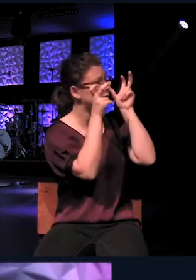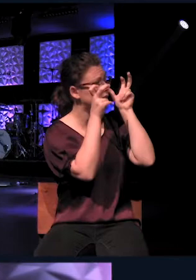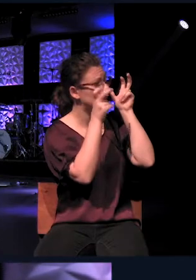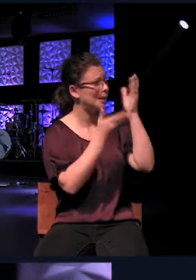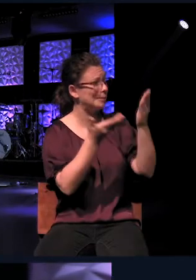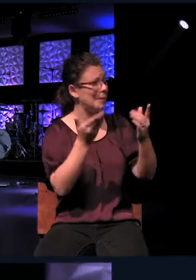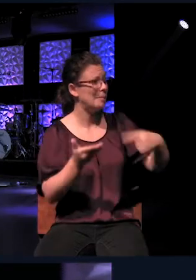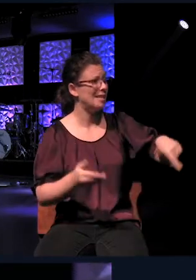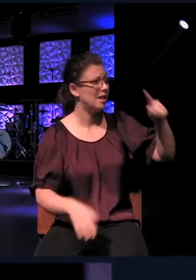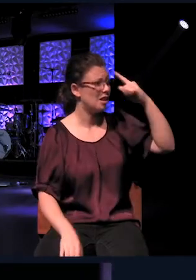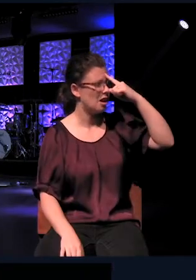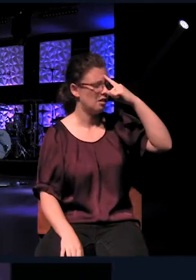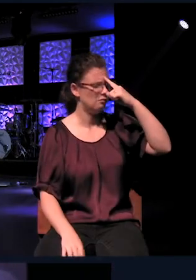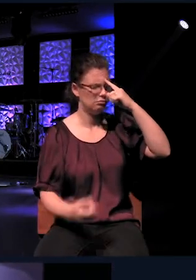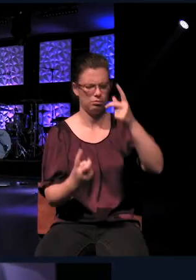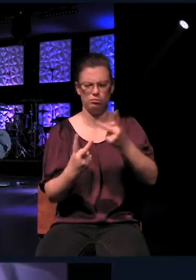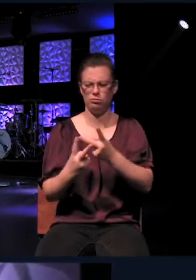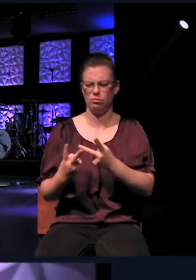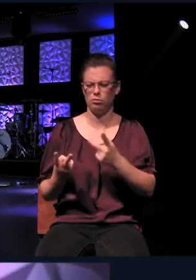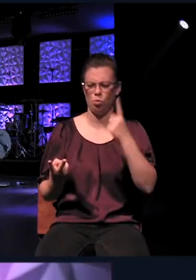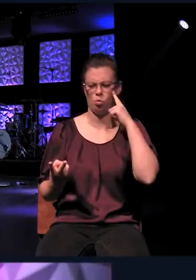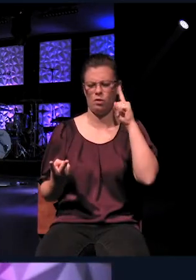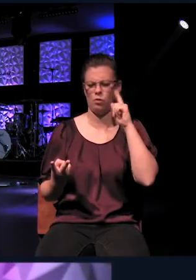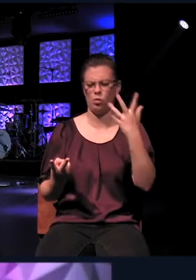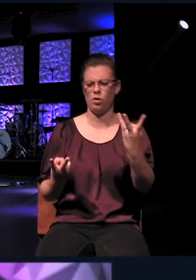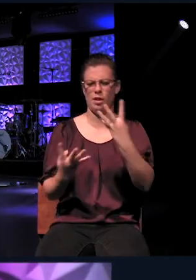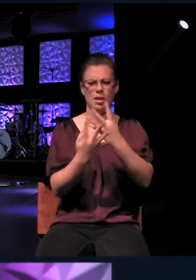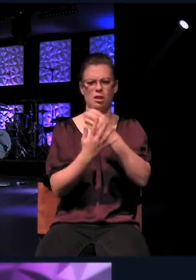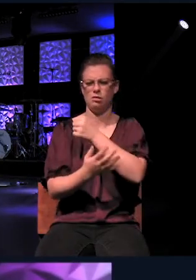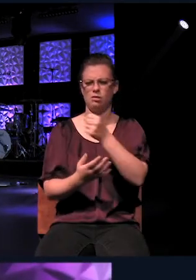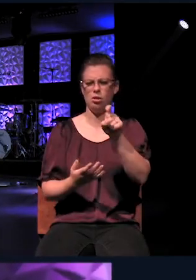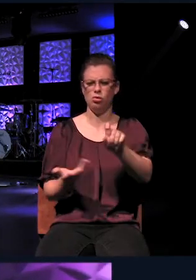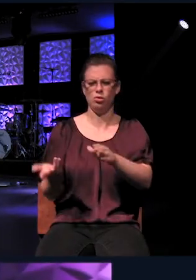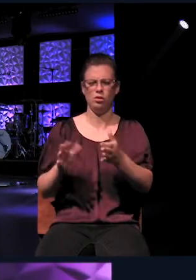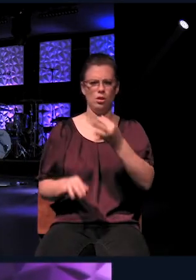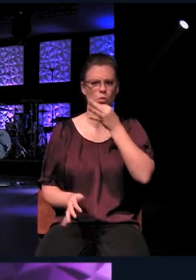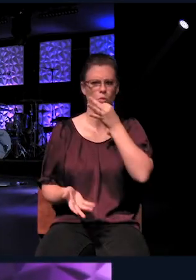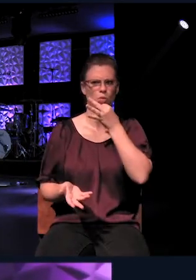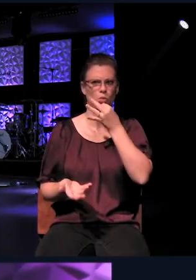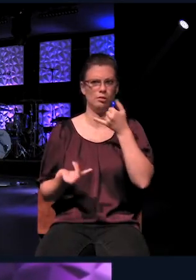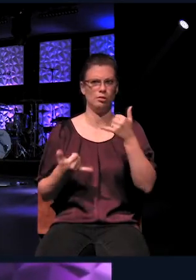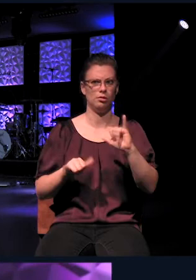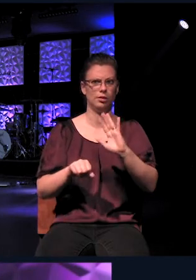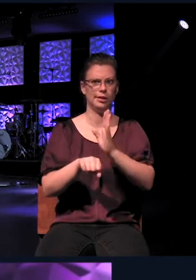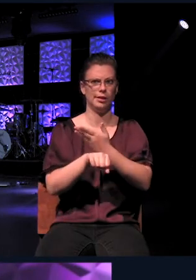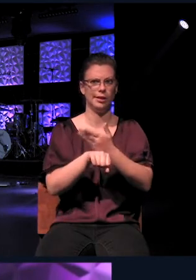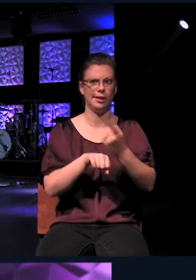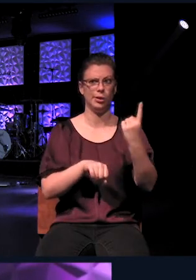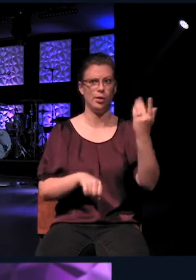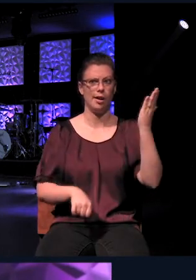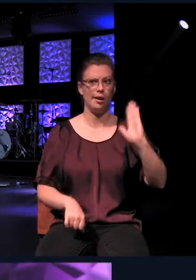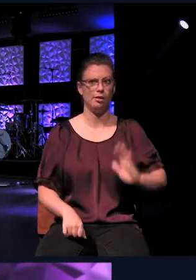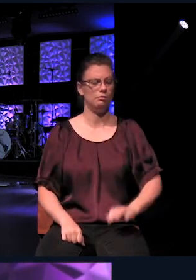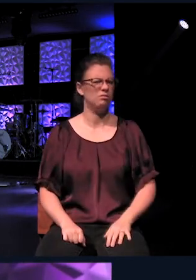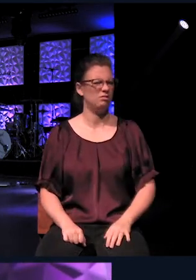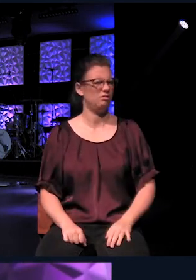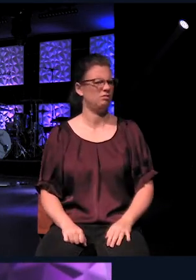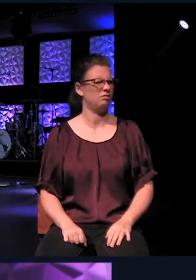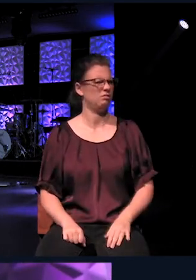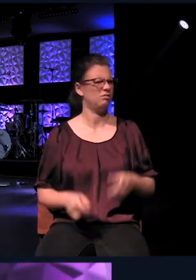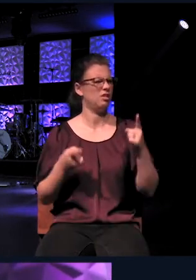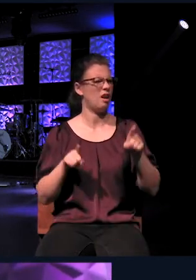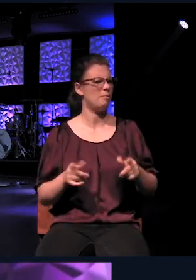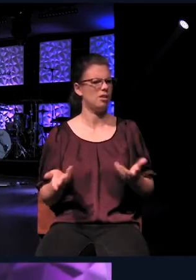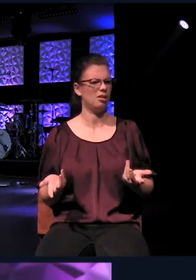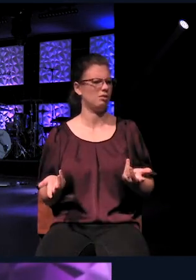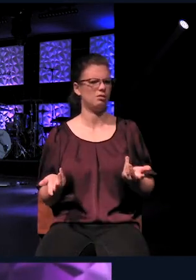beaten. They're in the inner dungeon. They're locked in stocks. They should be dead. And they're in there singing to this God. like, what is